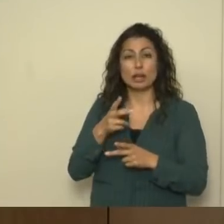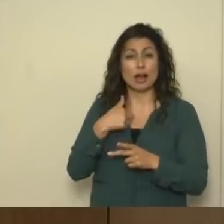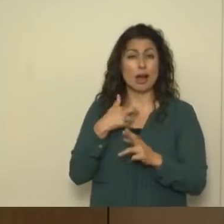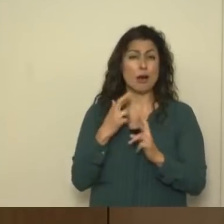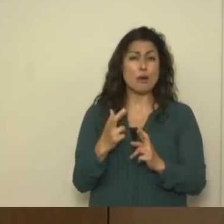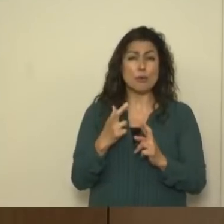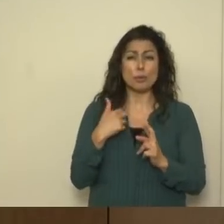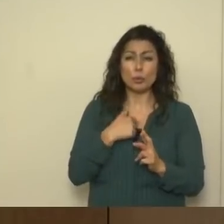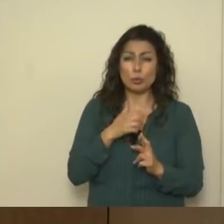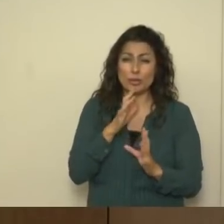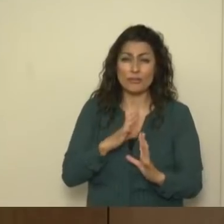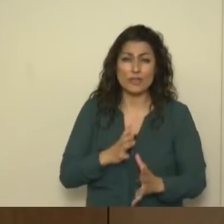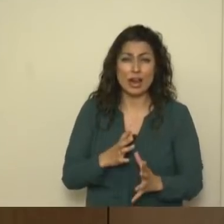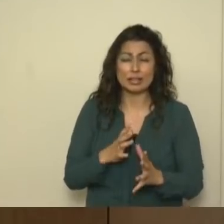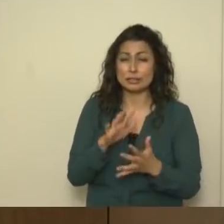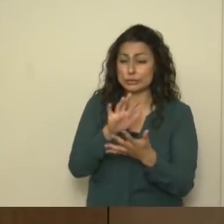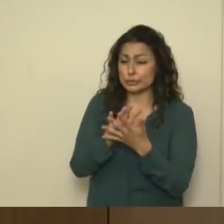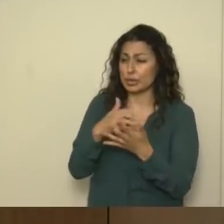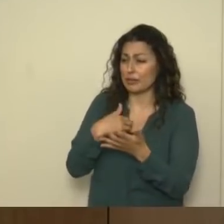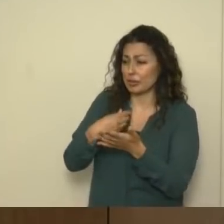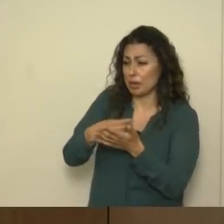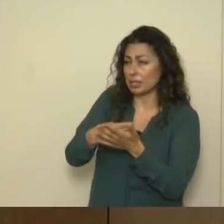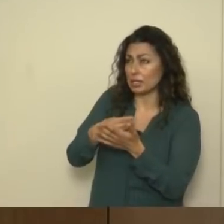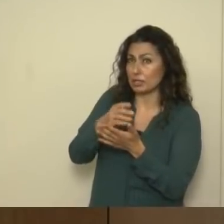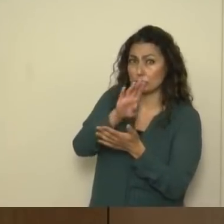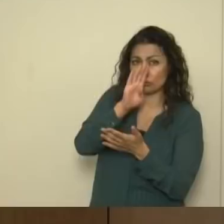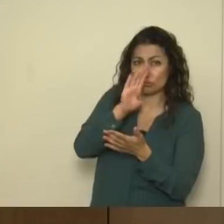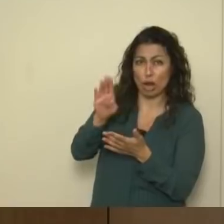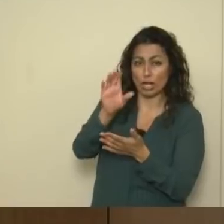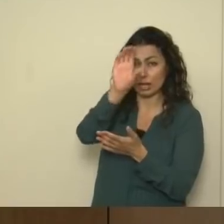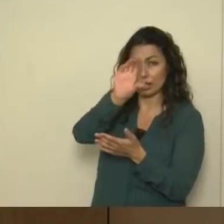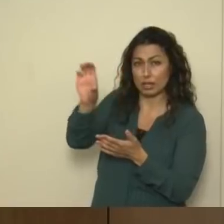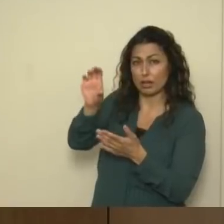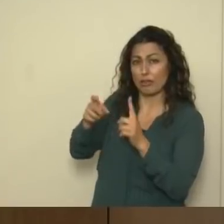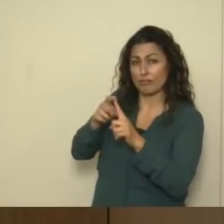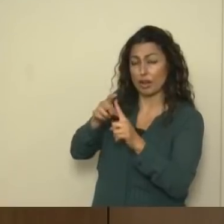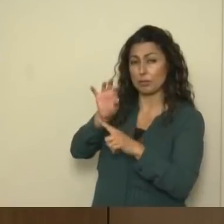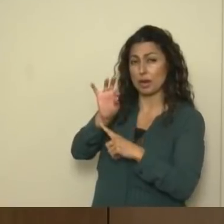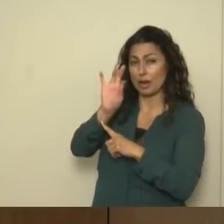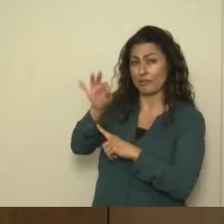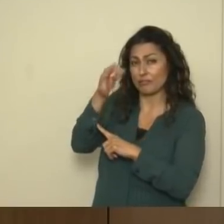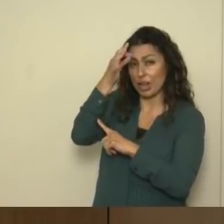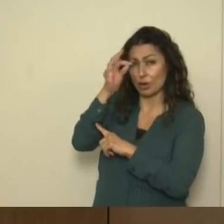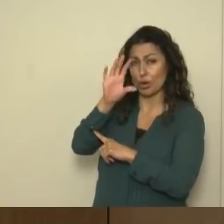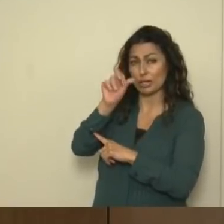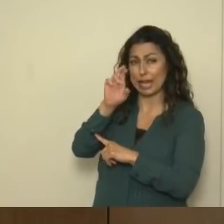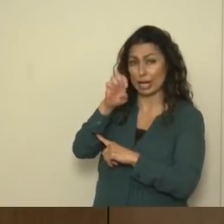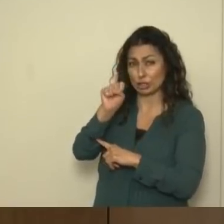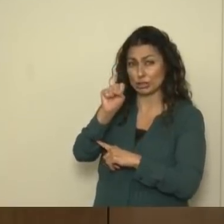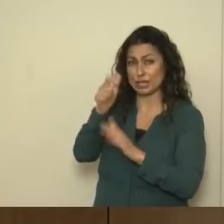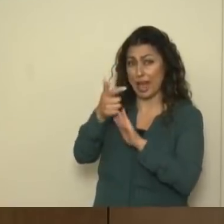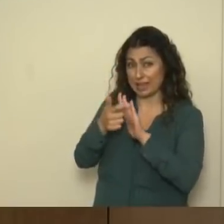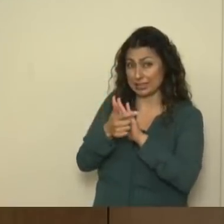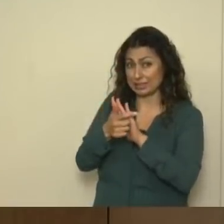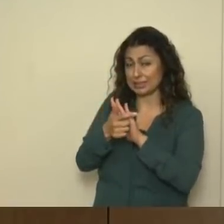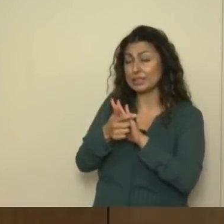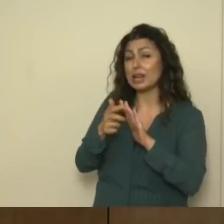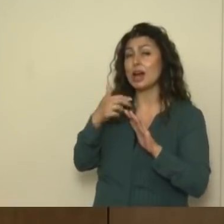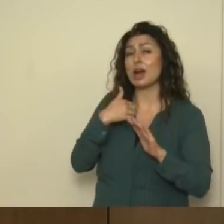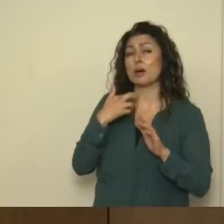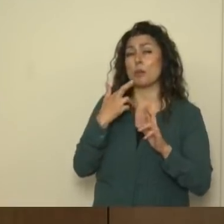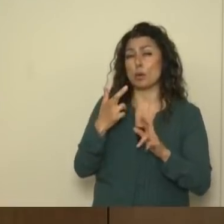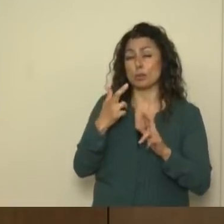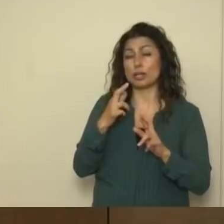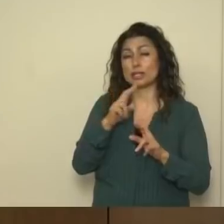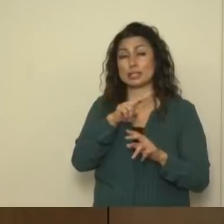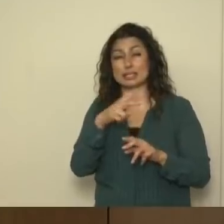fine. The schools got money directly from Federal CARES Act. I think it's possible that in the second round that we talked